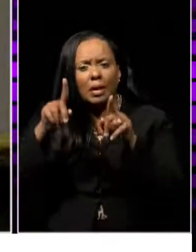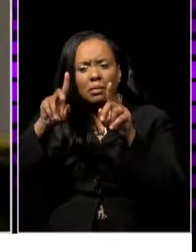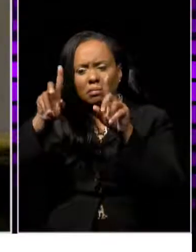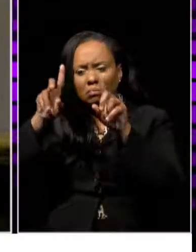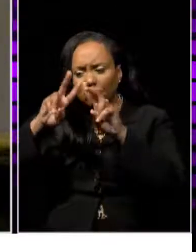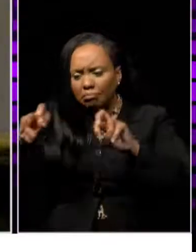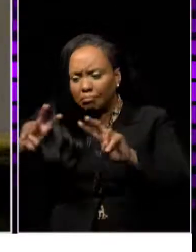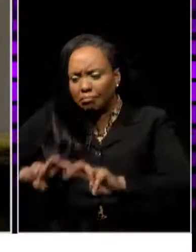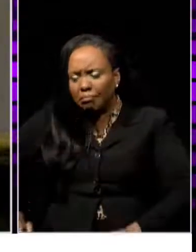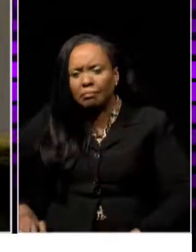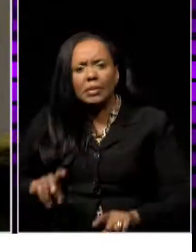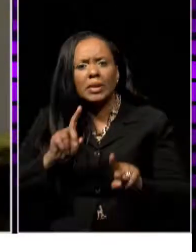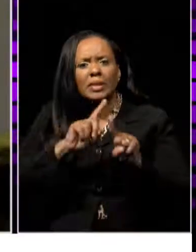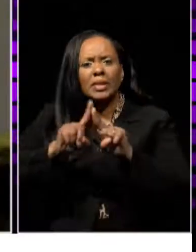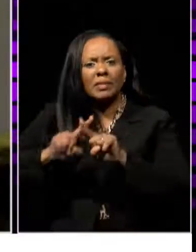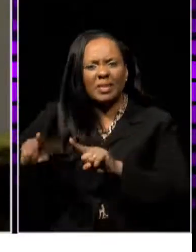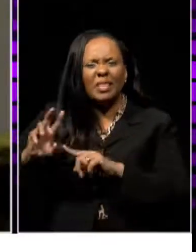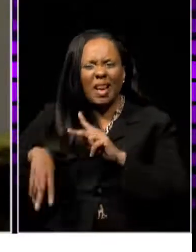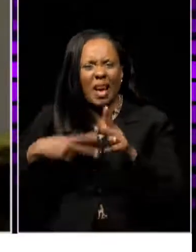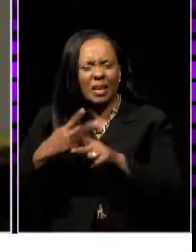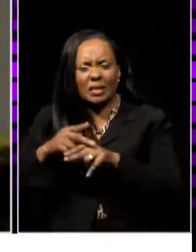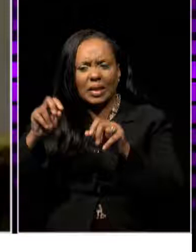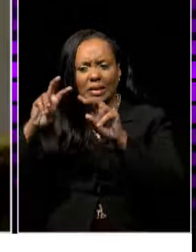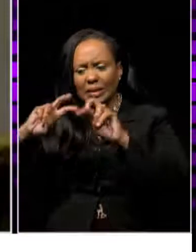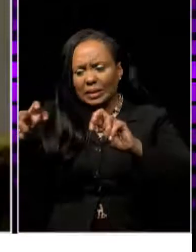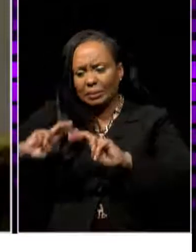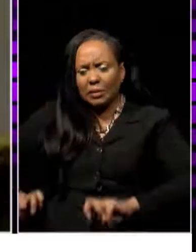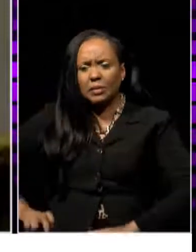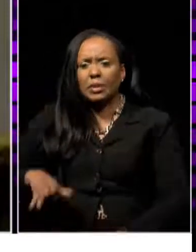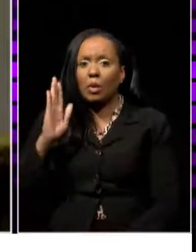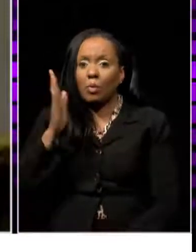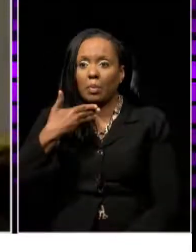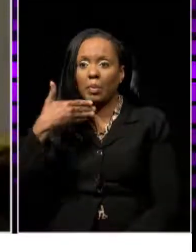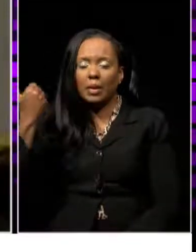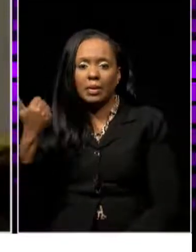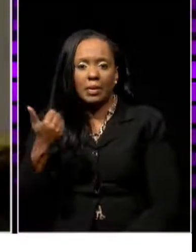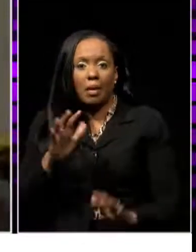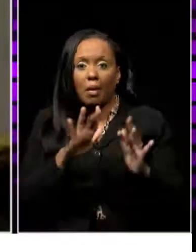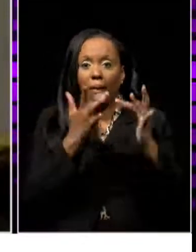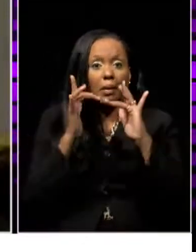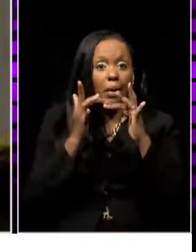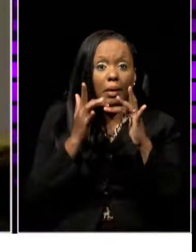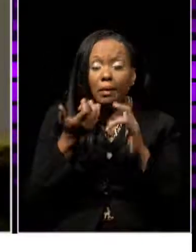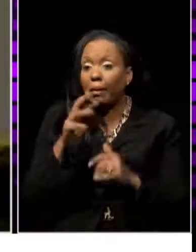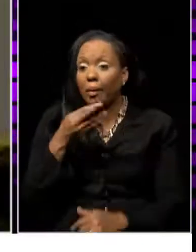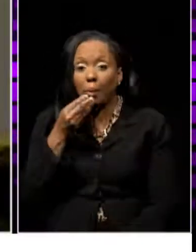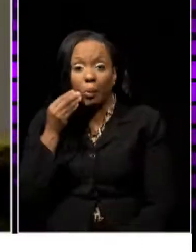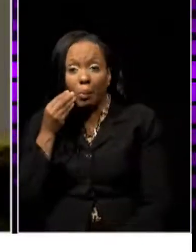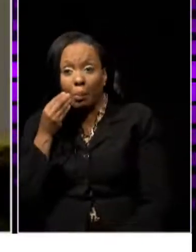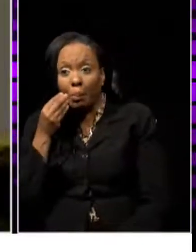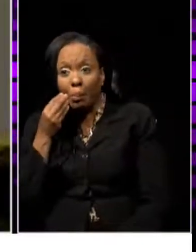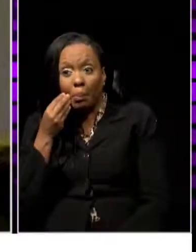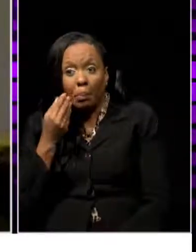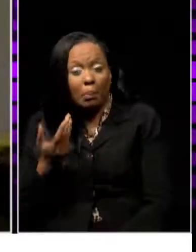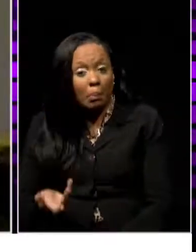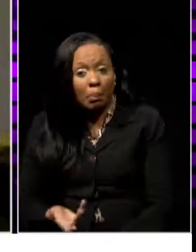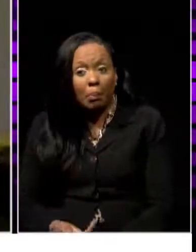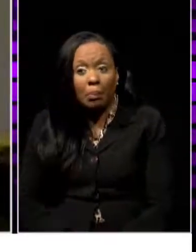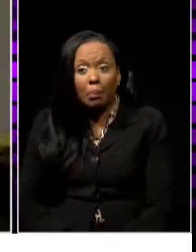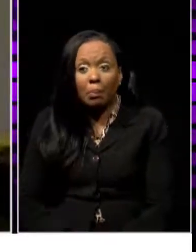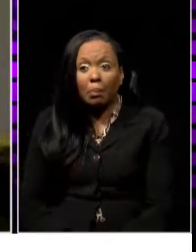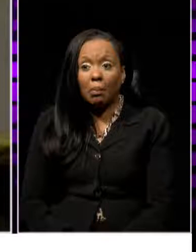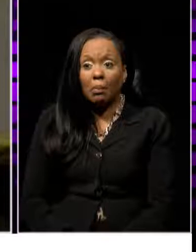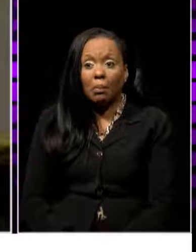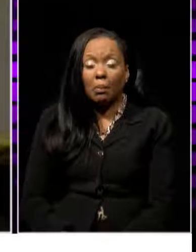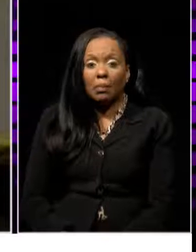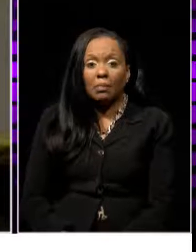be better equipped, whether it be online or at home, because sometimes we have